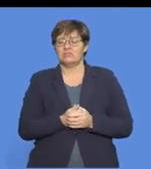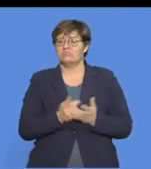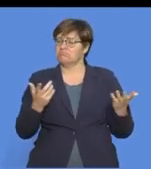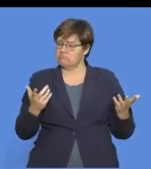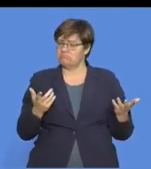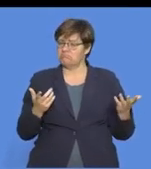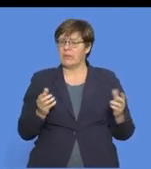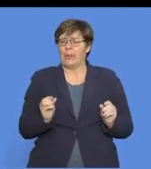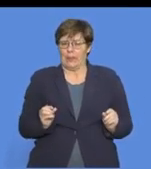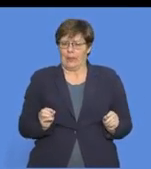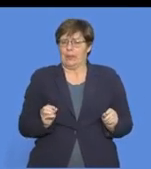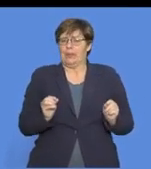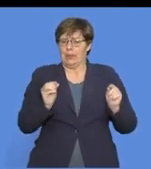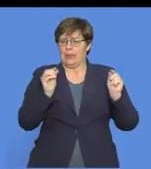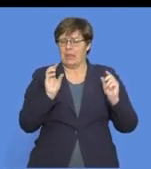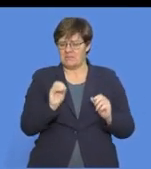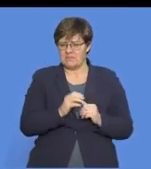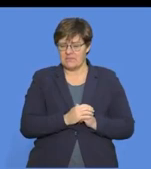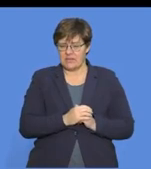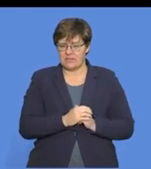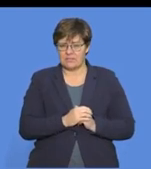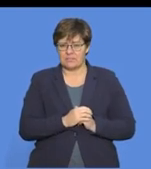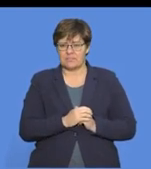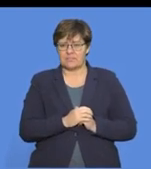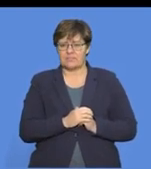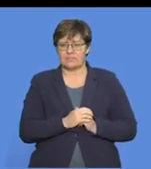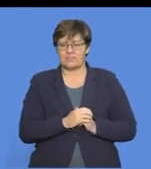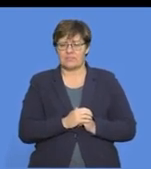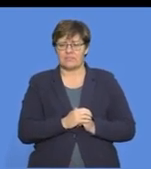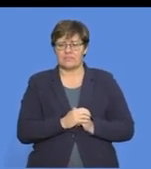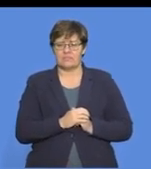walls are actually quite thin.